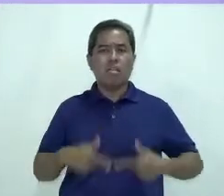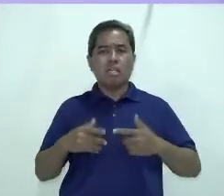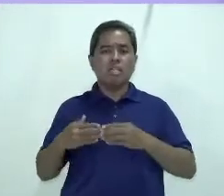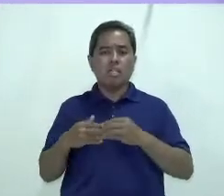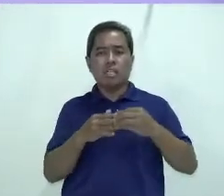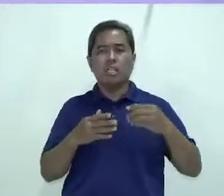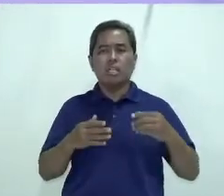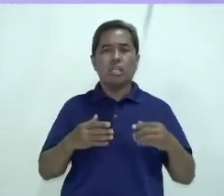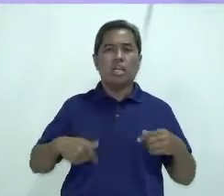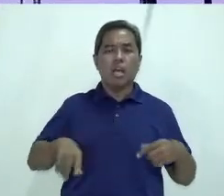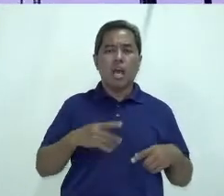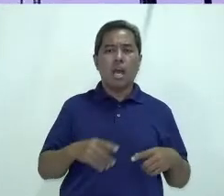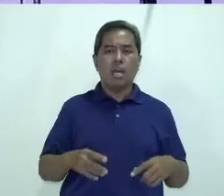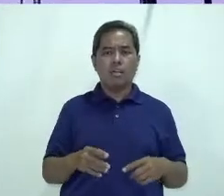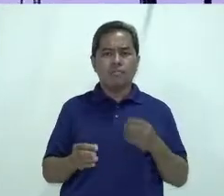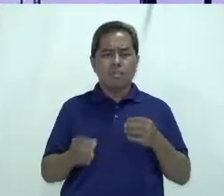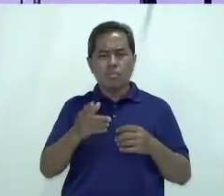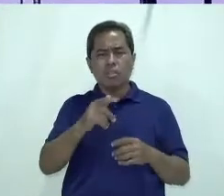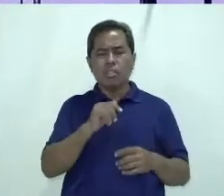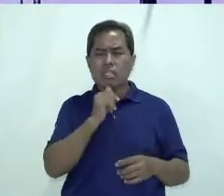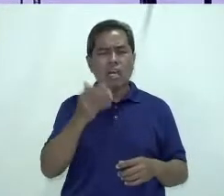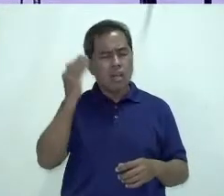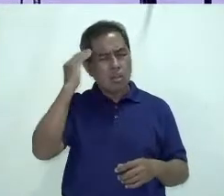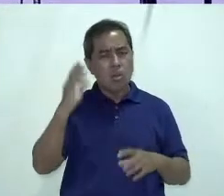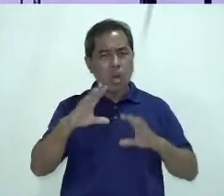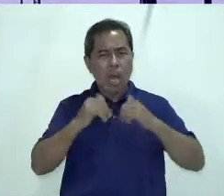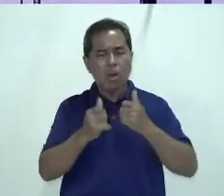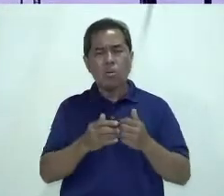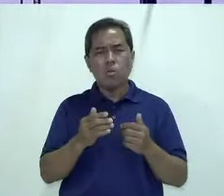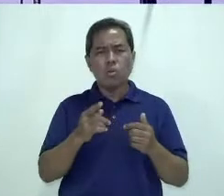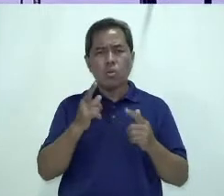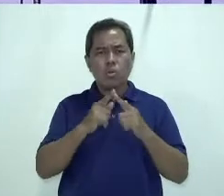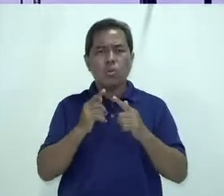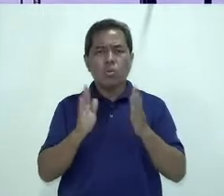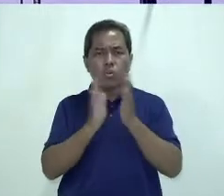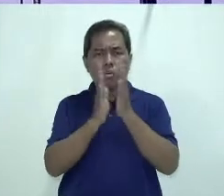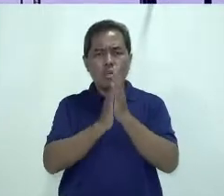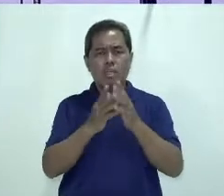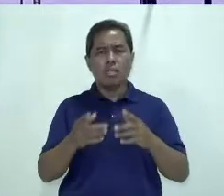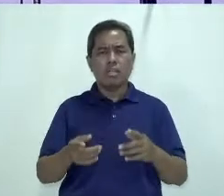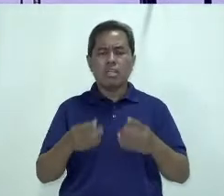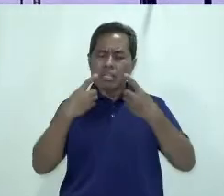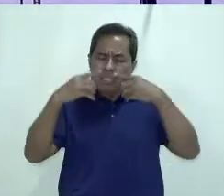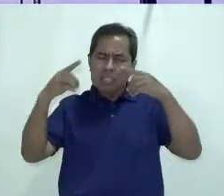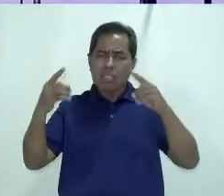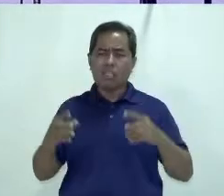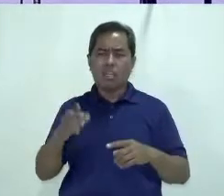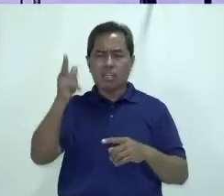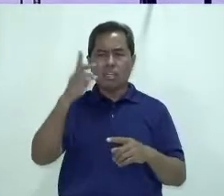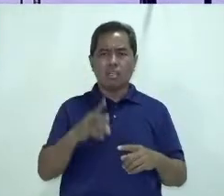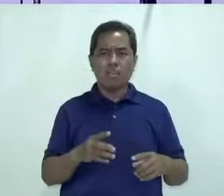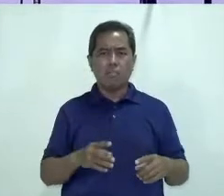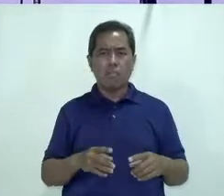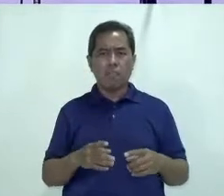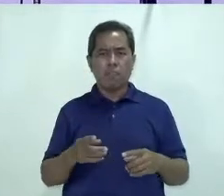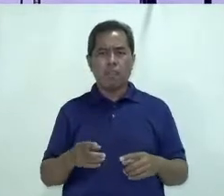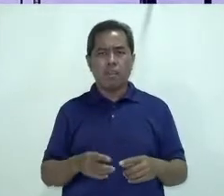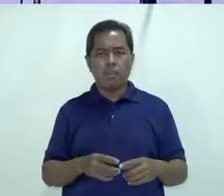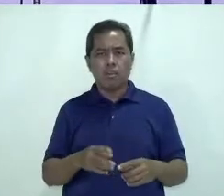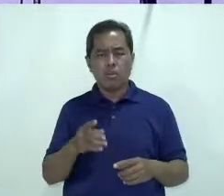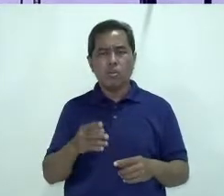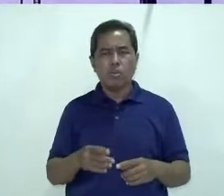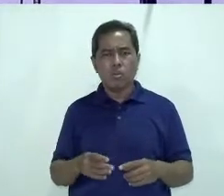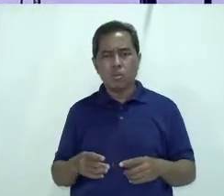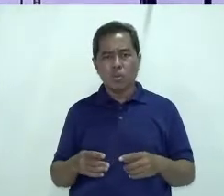don't know how to praise, it's just declaring who God is. The best way to do that is to get a Bible. You can do that